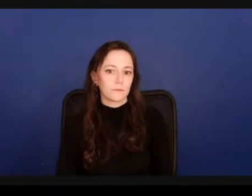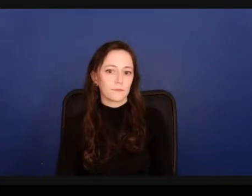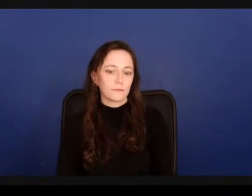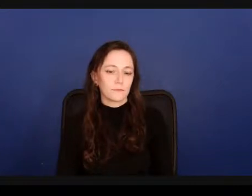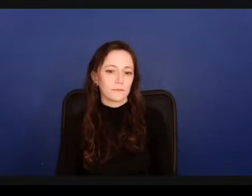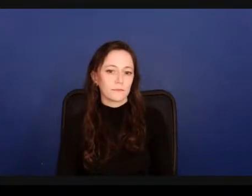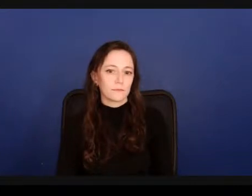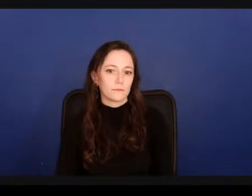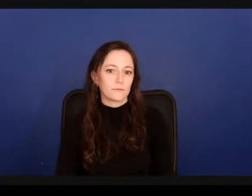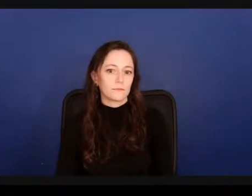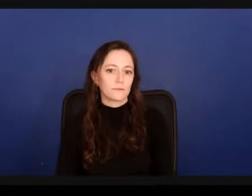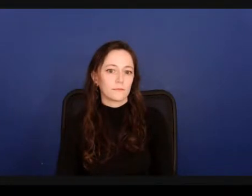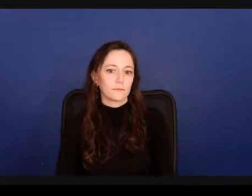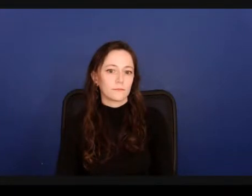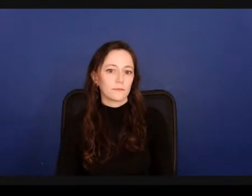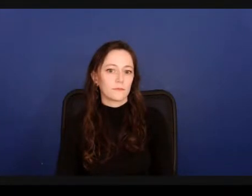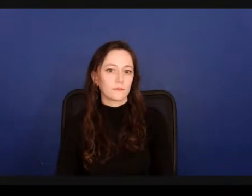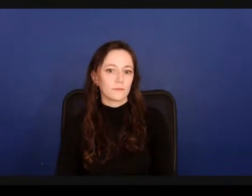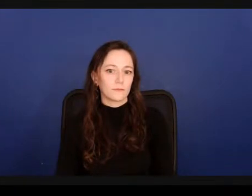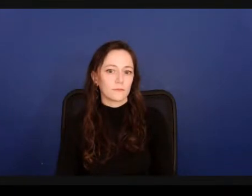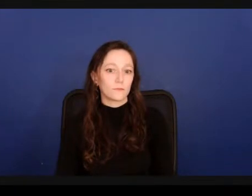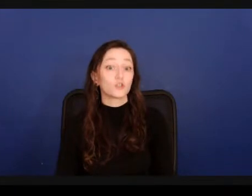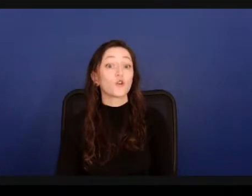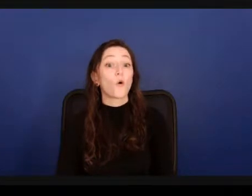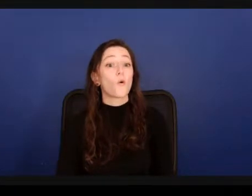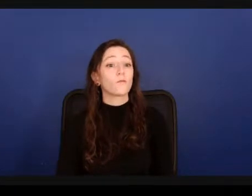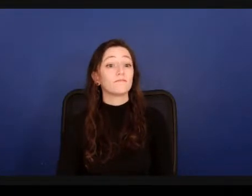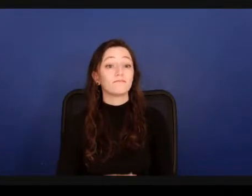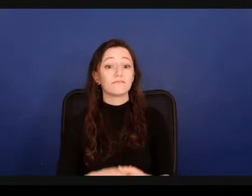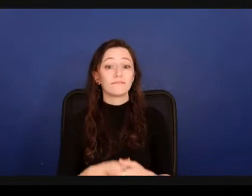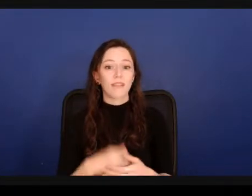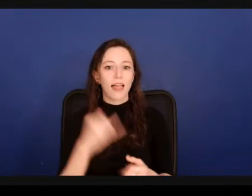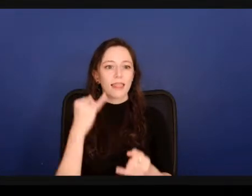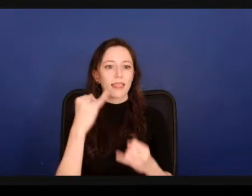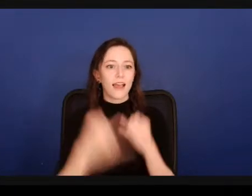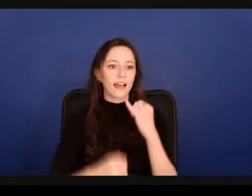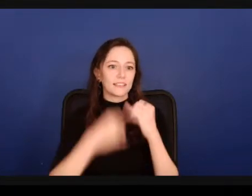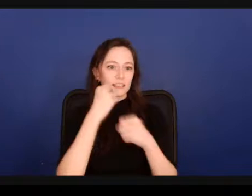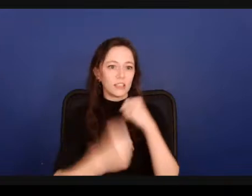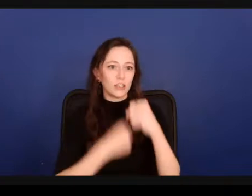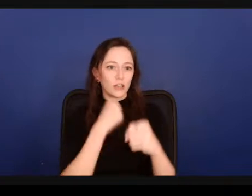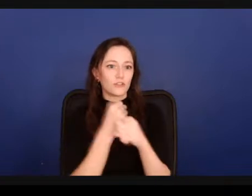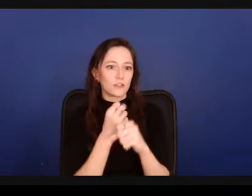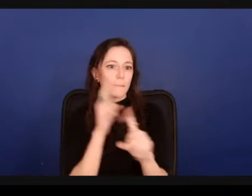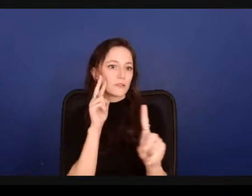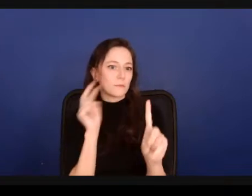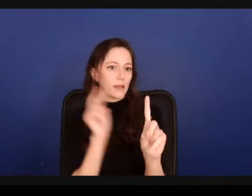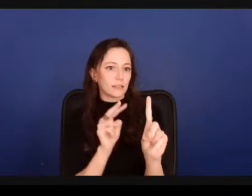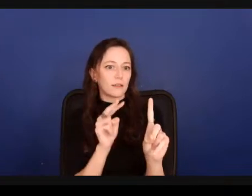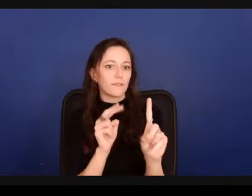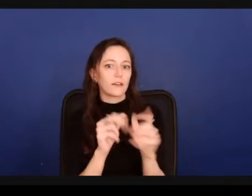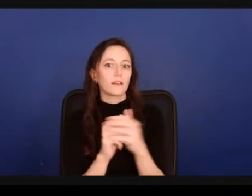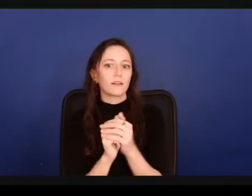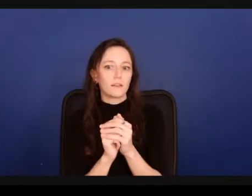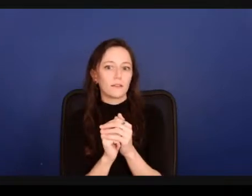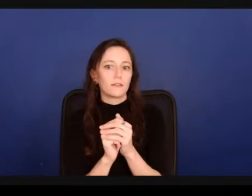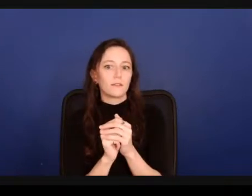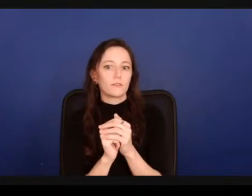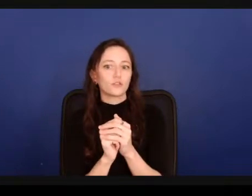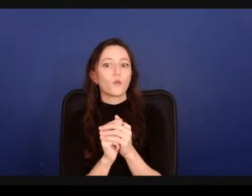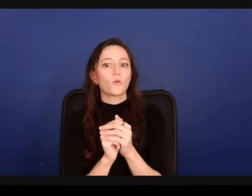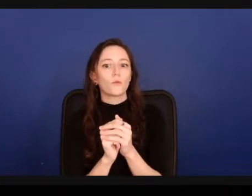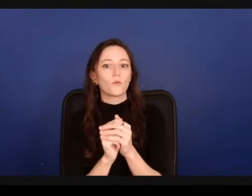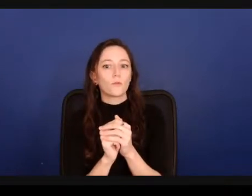Okay, with the last year perspective, our SO2 is really quite low compared to how high it's been. It's